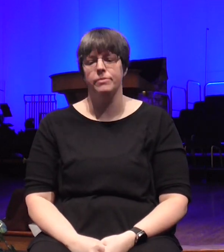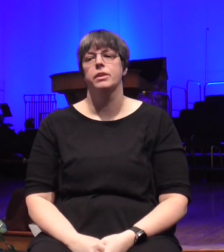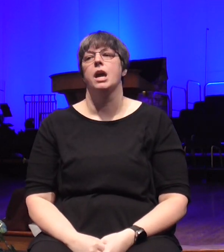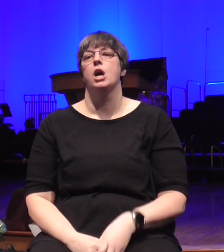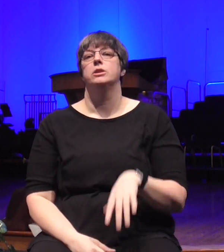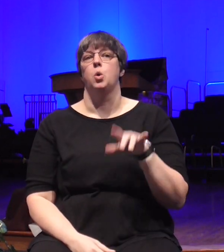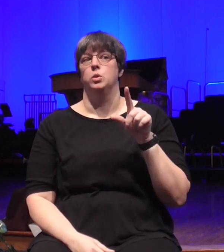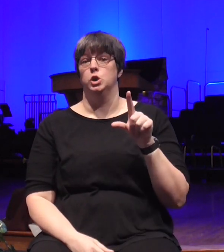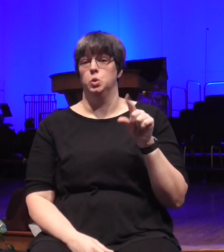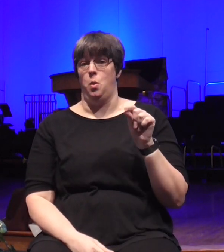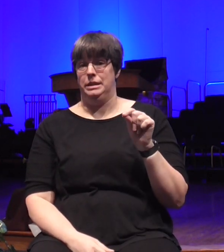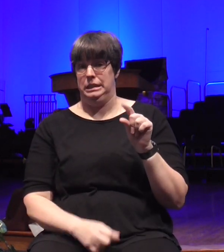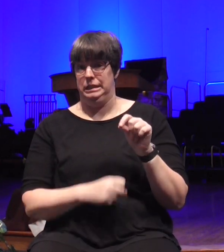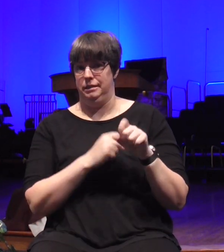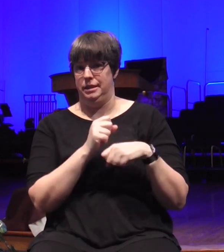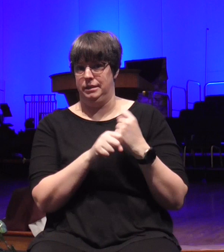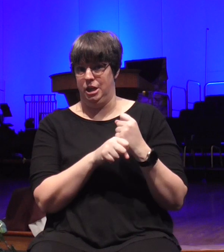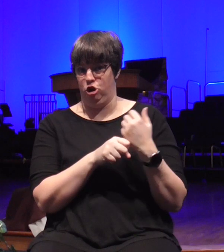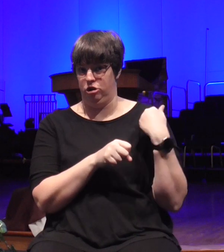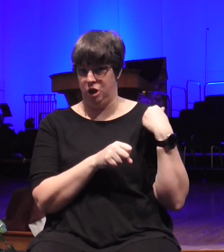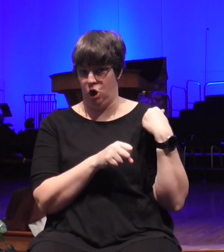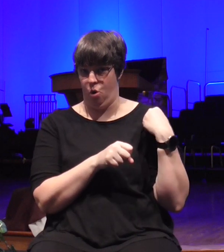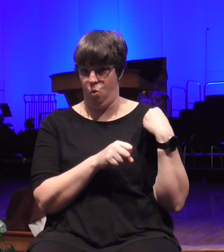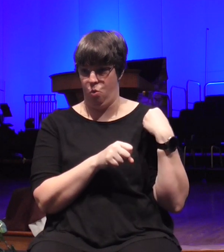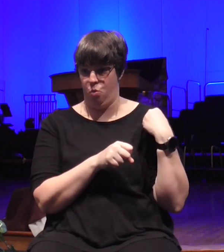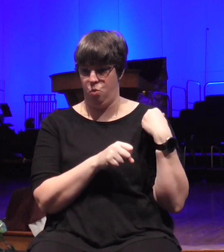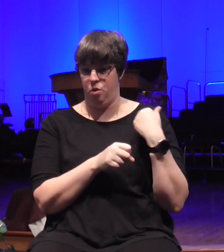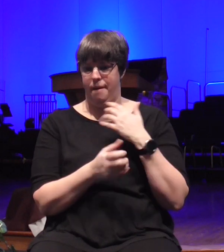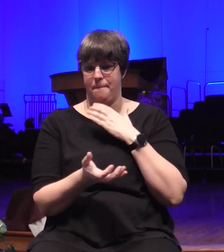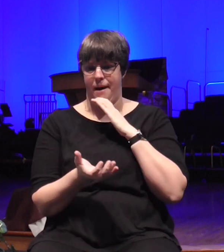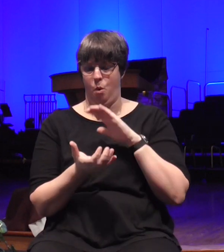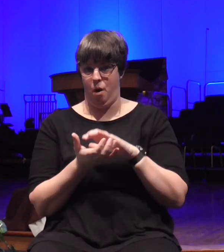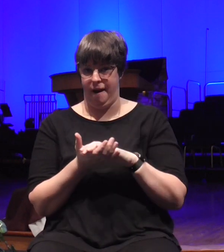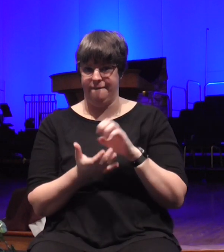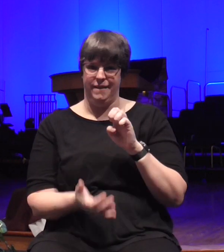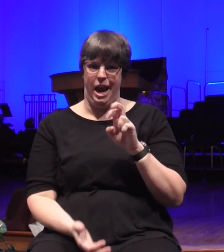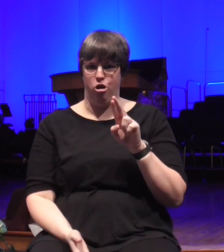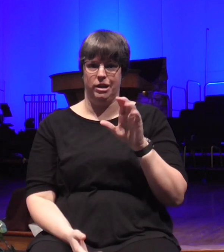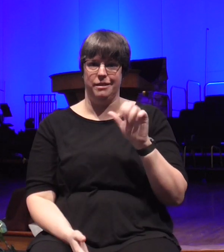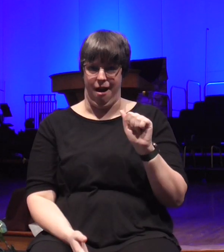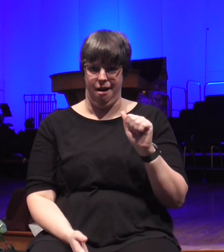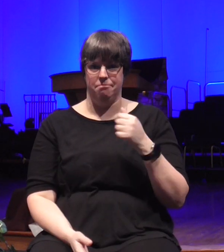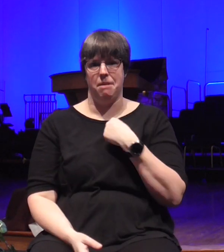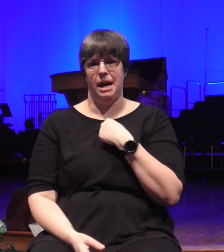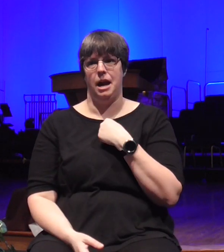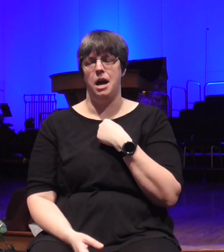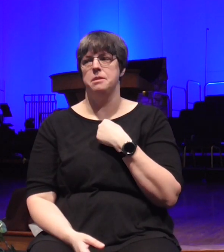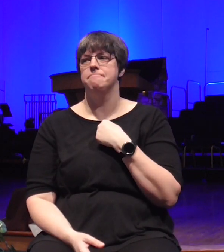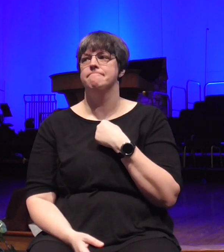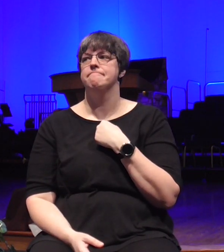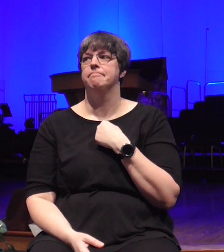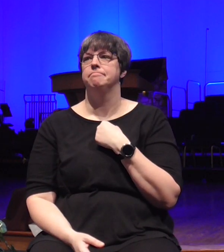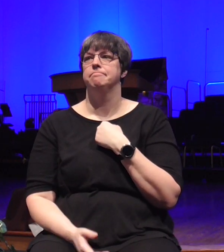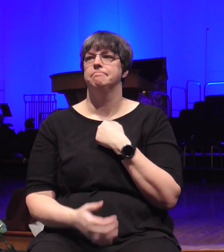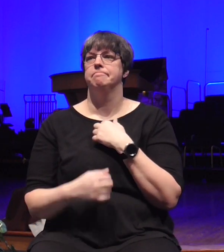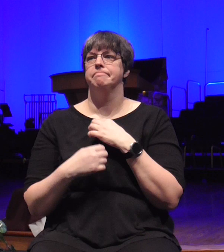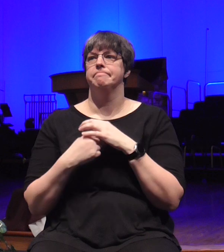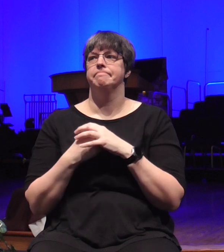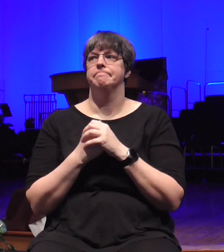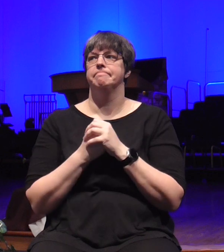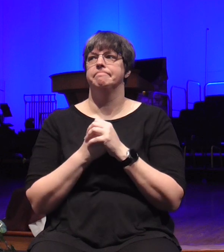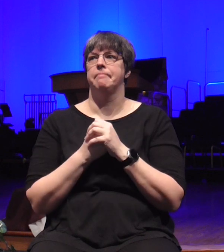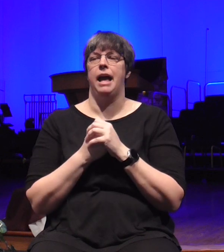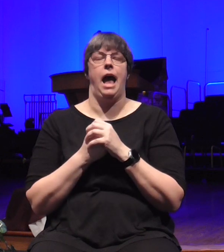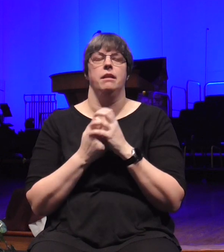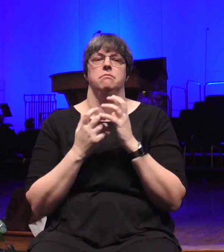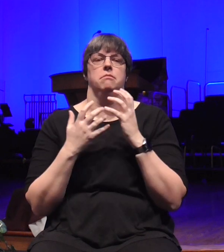20 years ago, wife Erica and I had this massive,